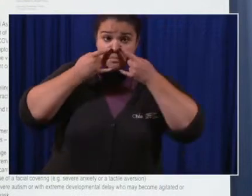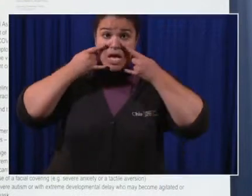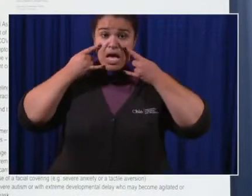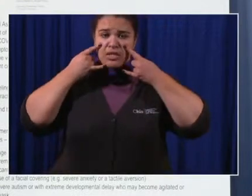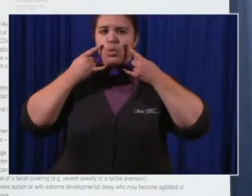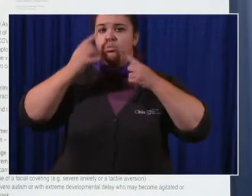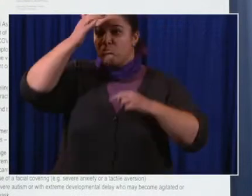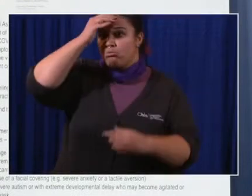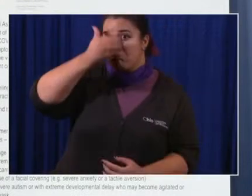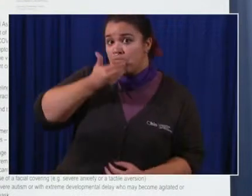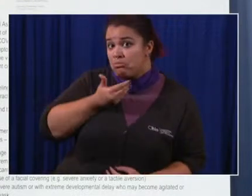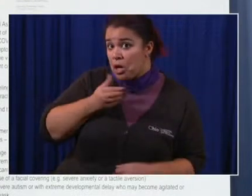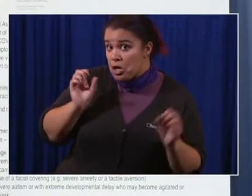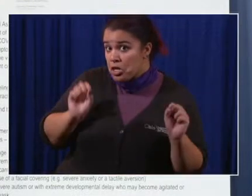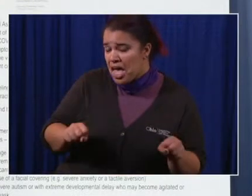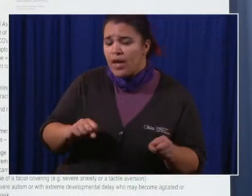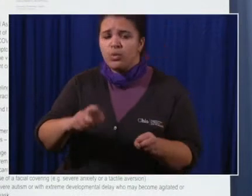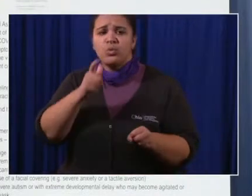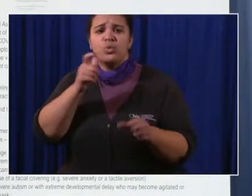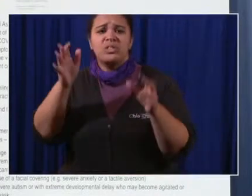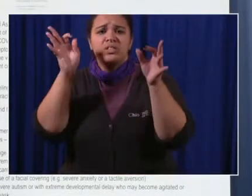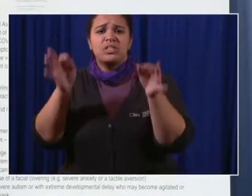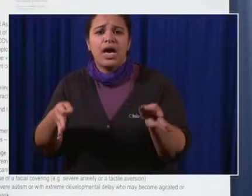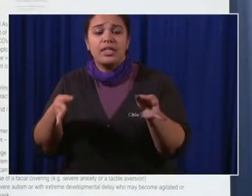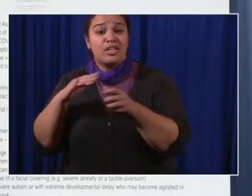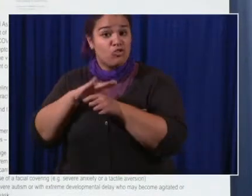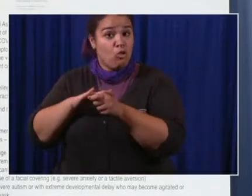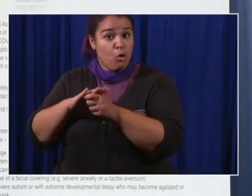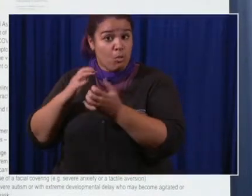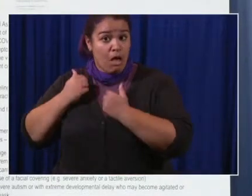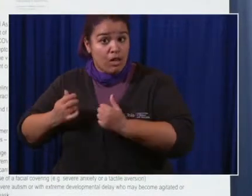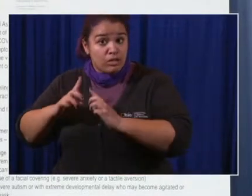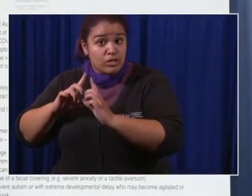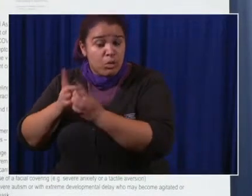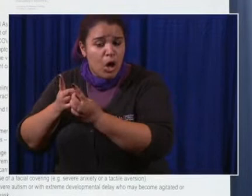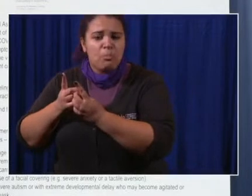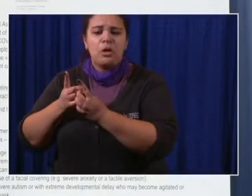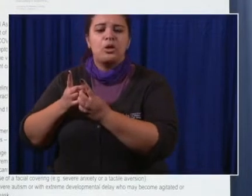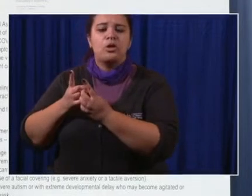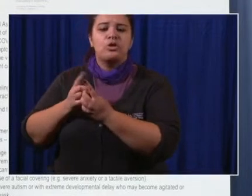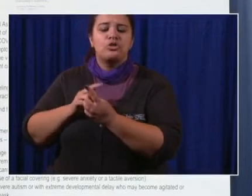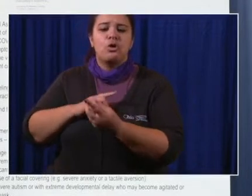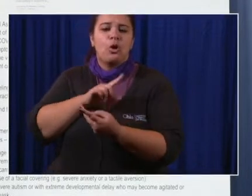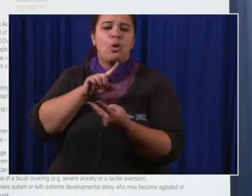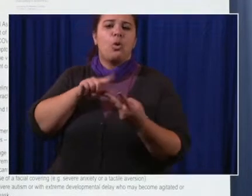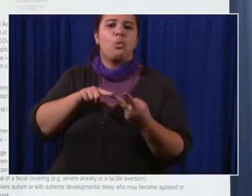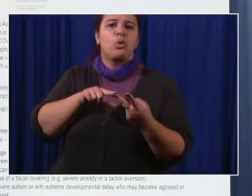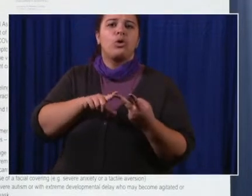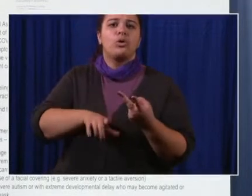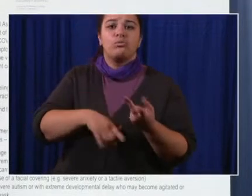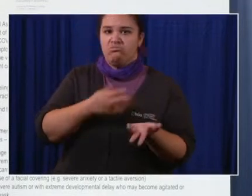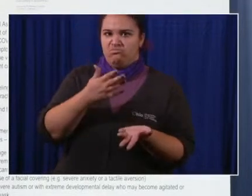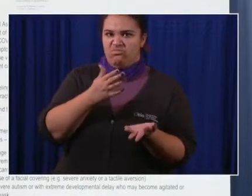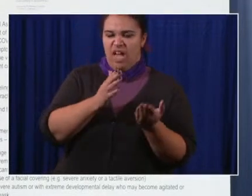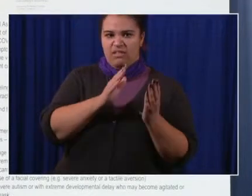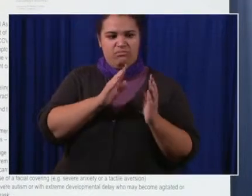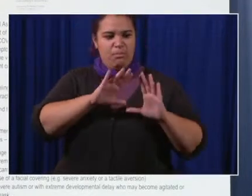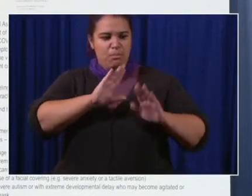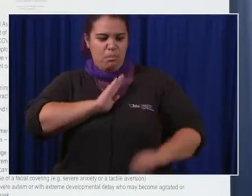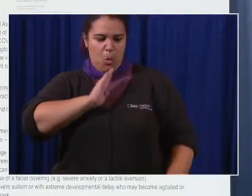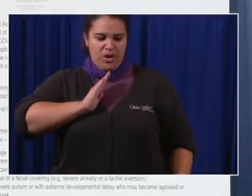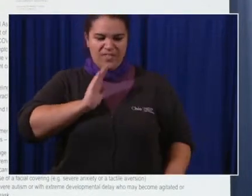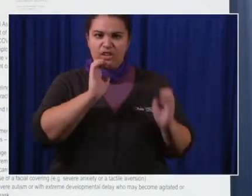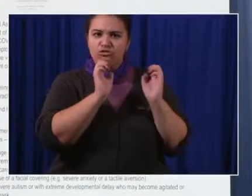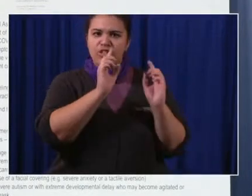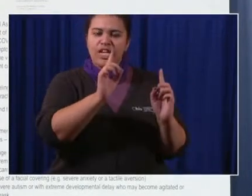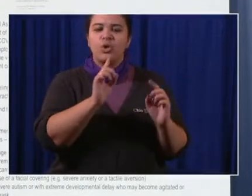for this? Is that your local health department or your local board of education? What constitutes a mask that would fall into